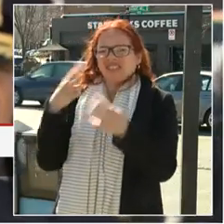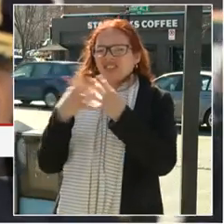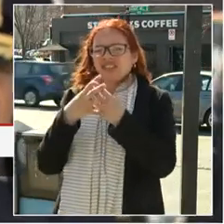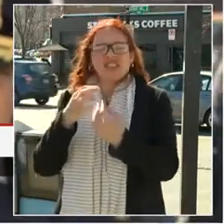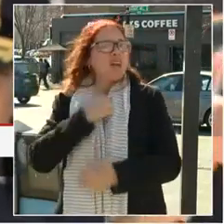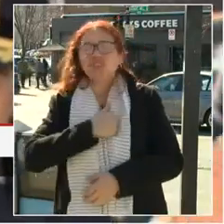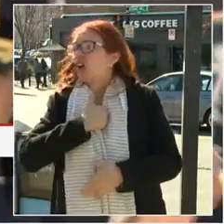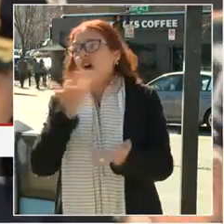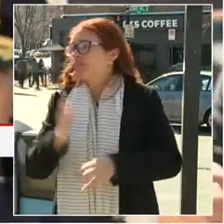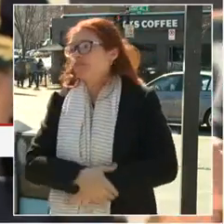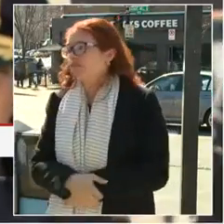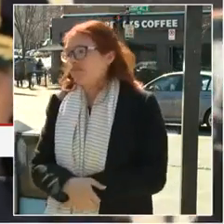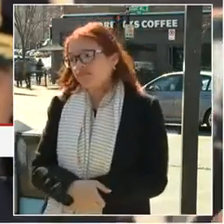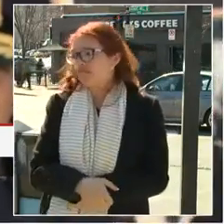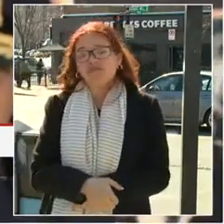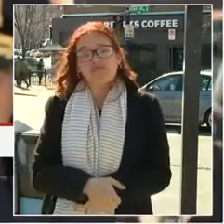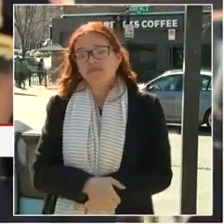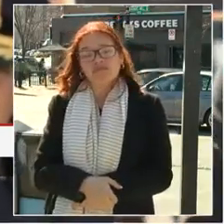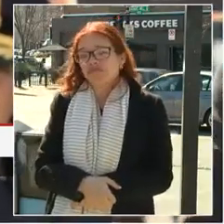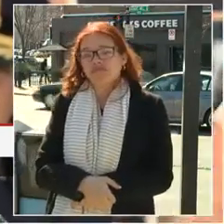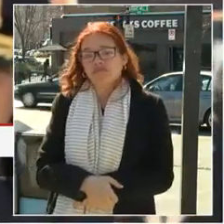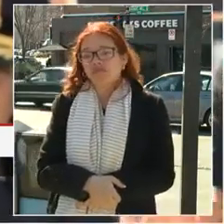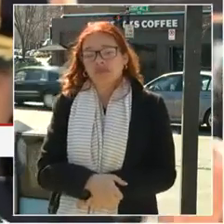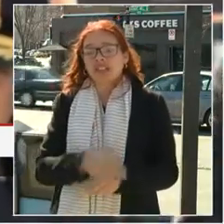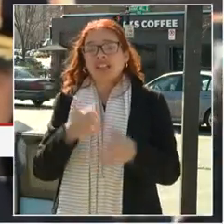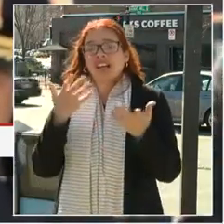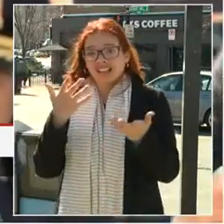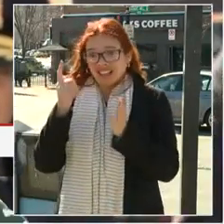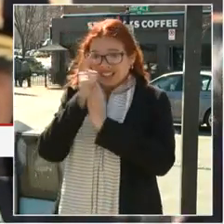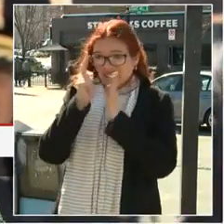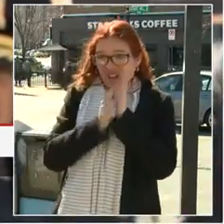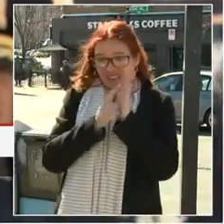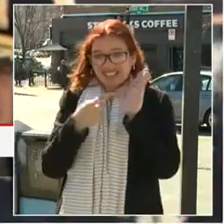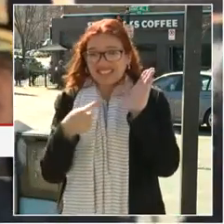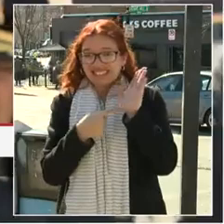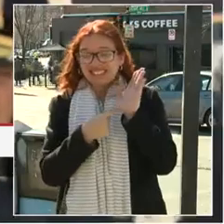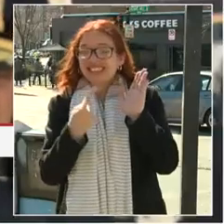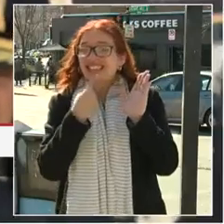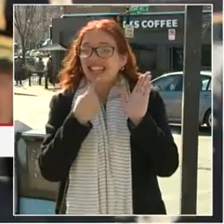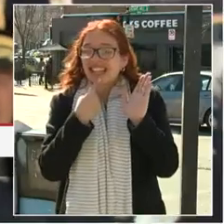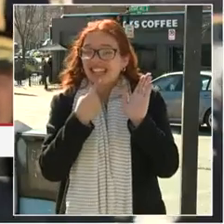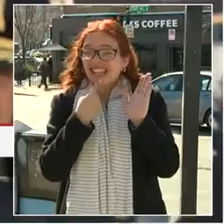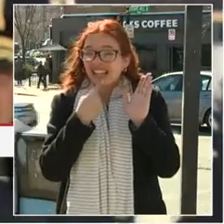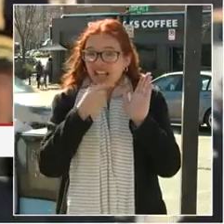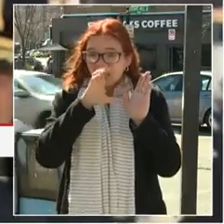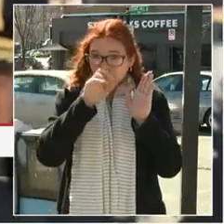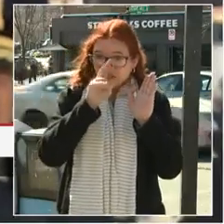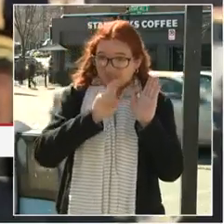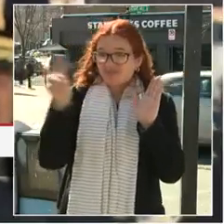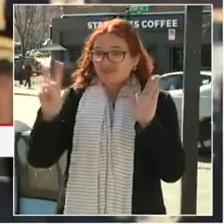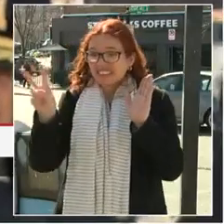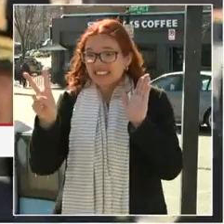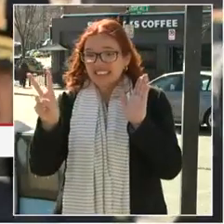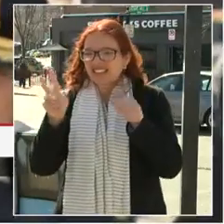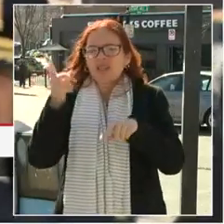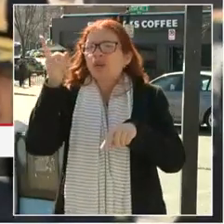And not and have the law say that those crimes and those victims can't be taken into account.